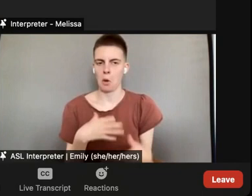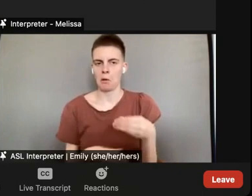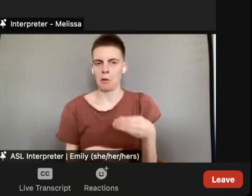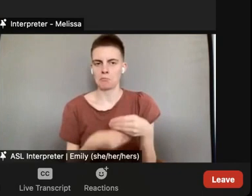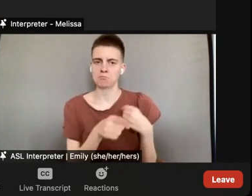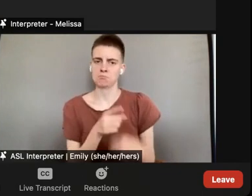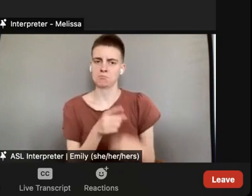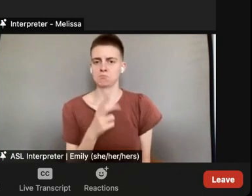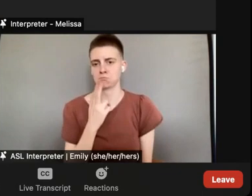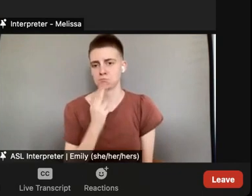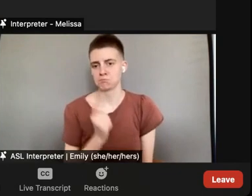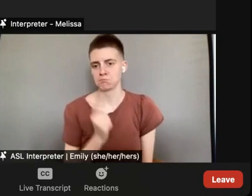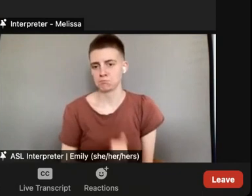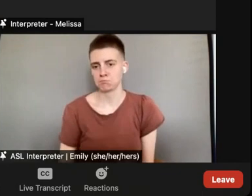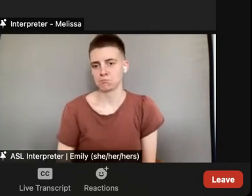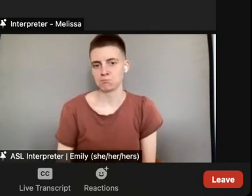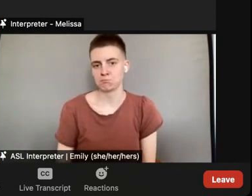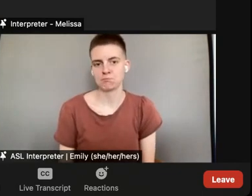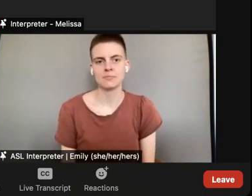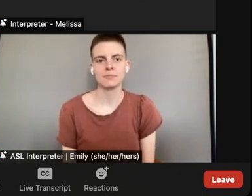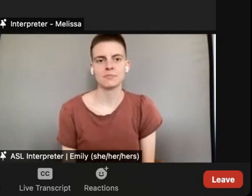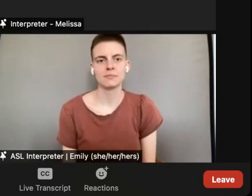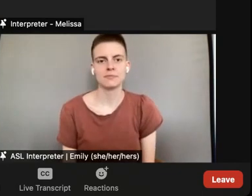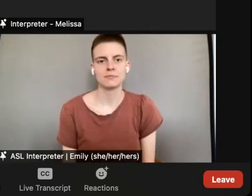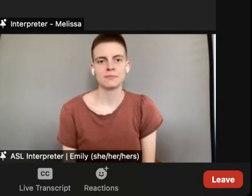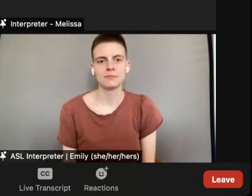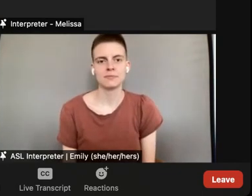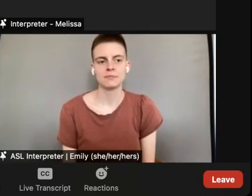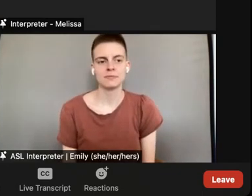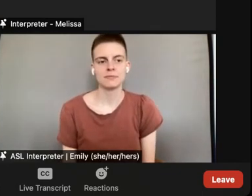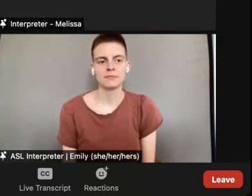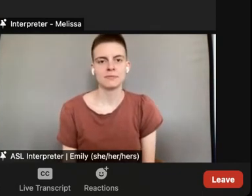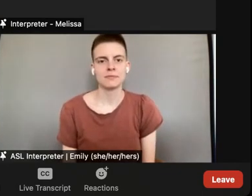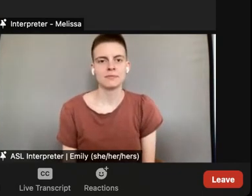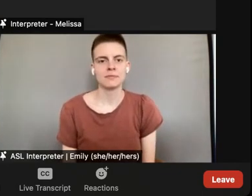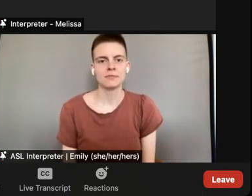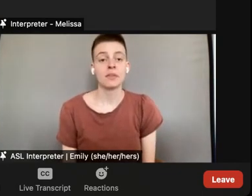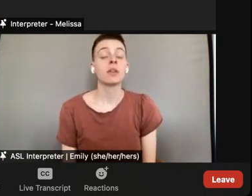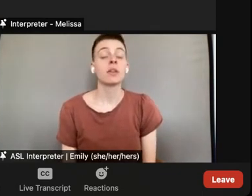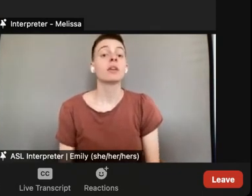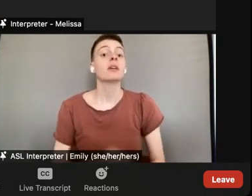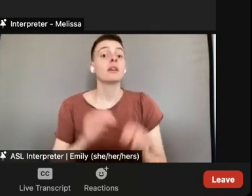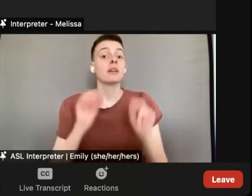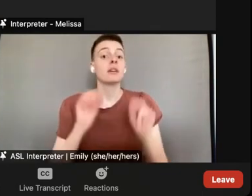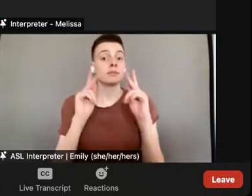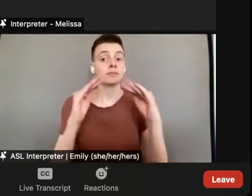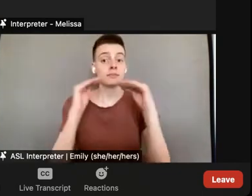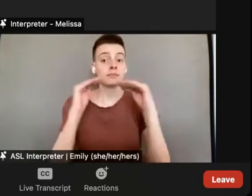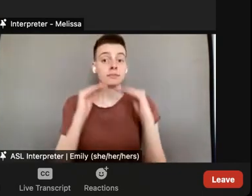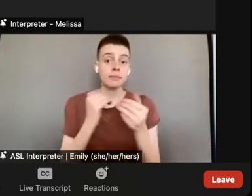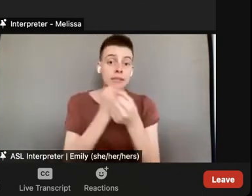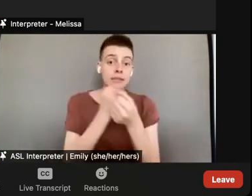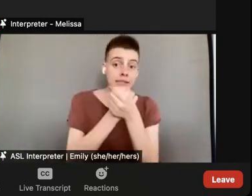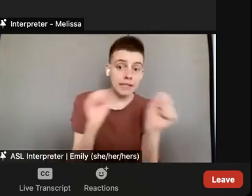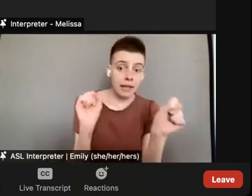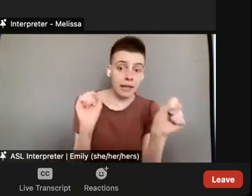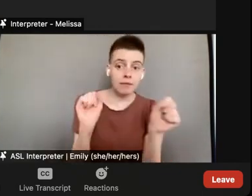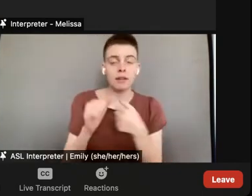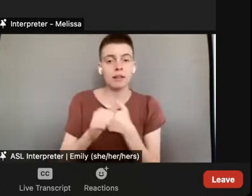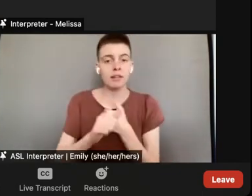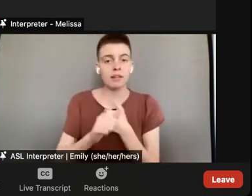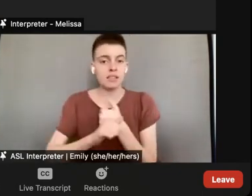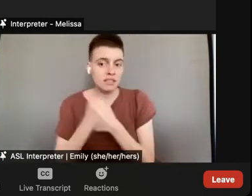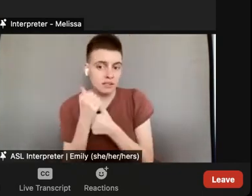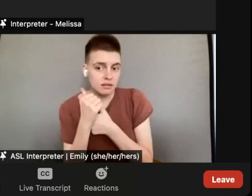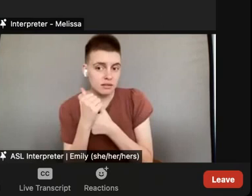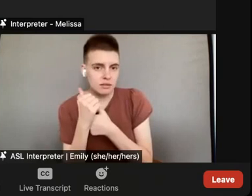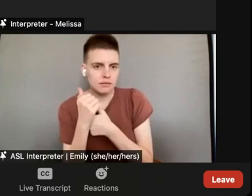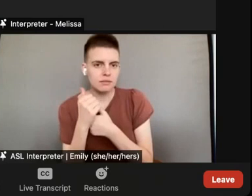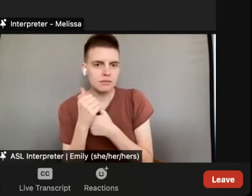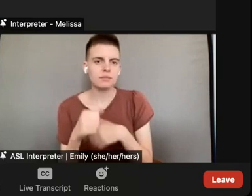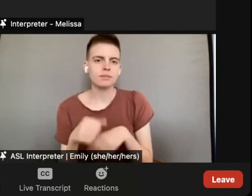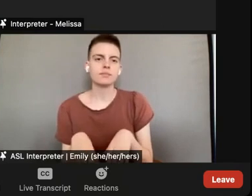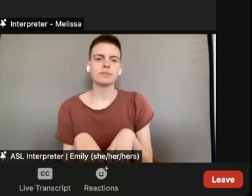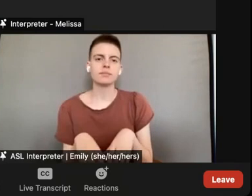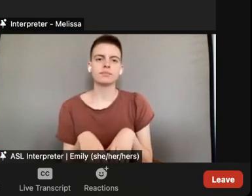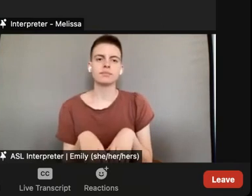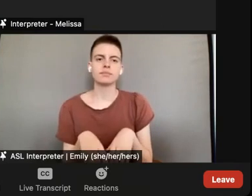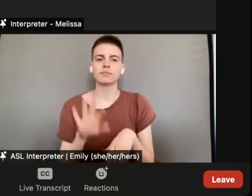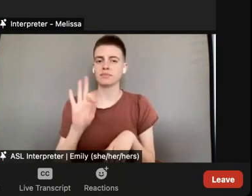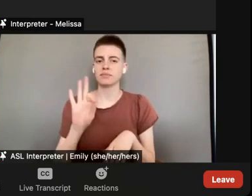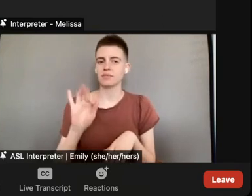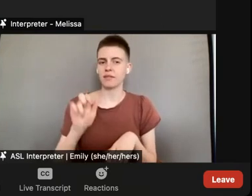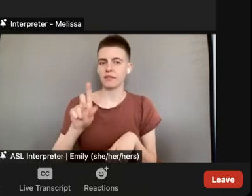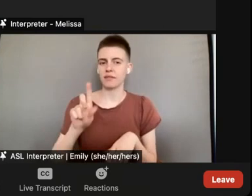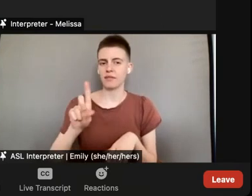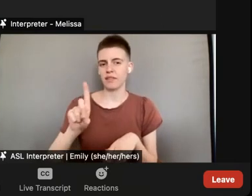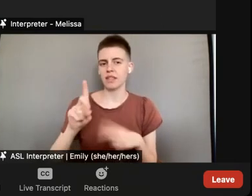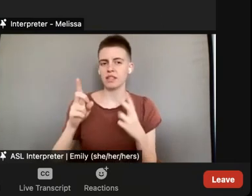cute. All right. So safety and danger, we have to remember that field differences, especially